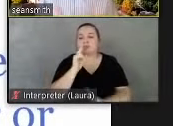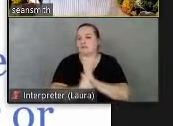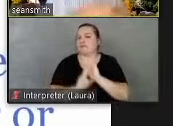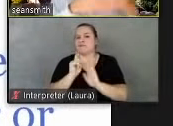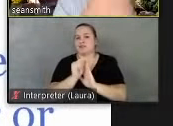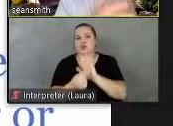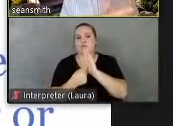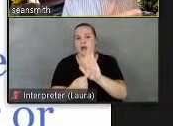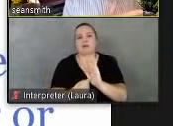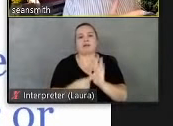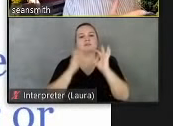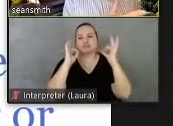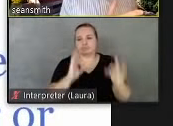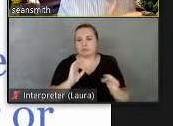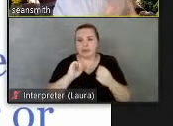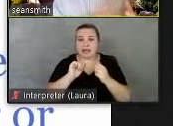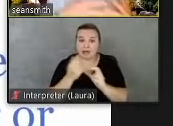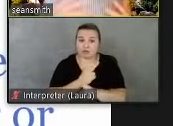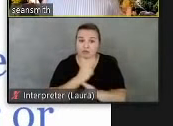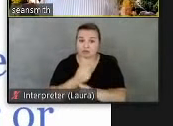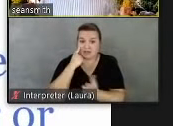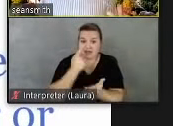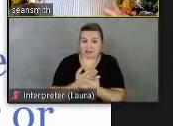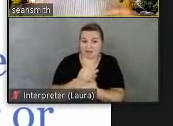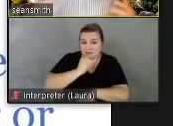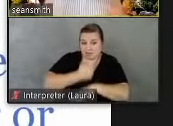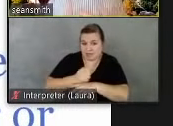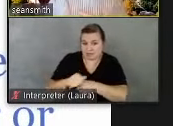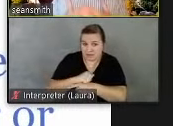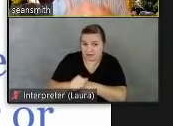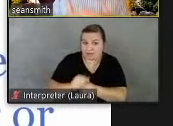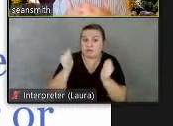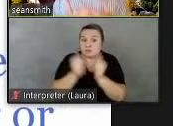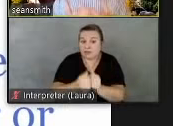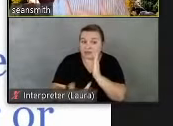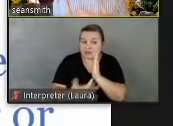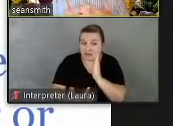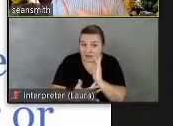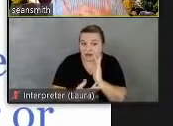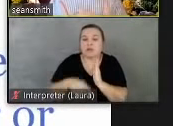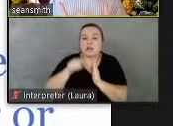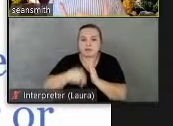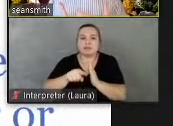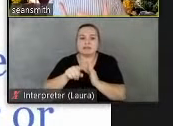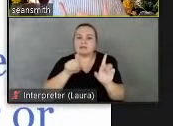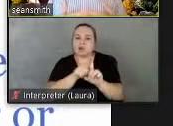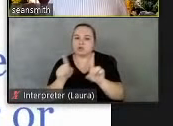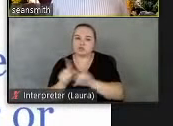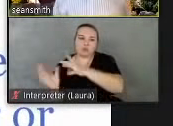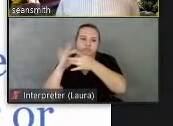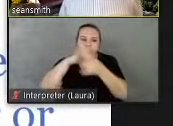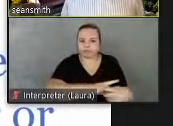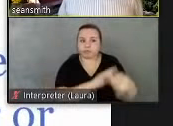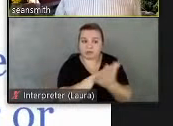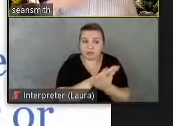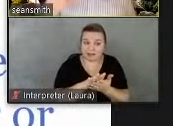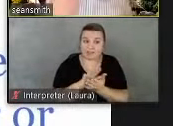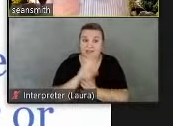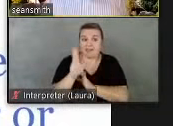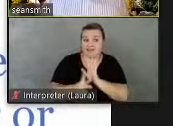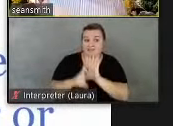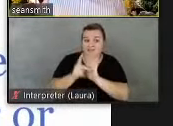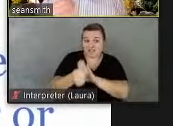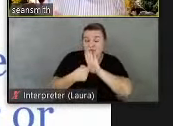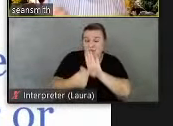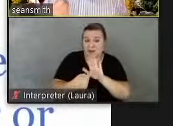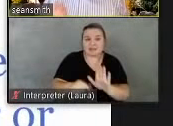example of using evidence-based practice with the technology, and this actually is tied to the two very nicely. See, video modeling is simply not